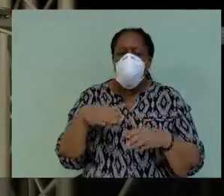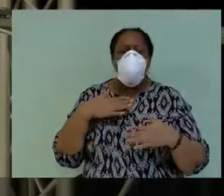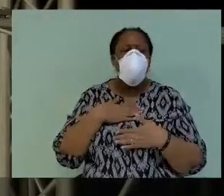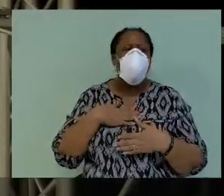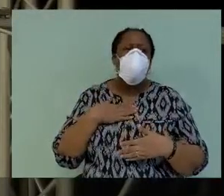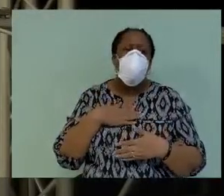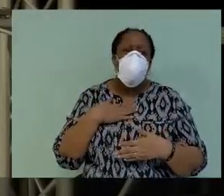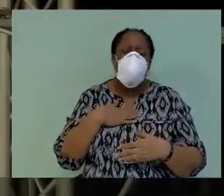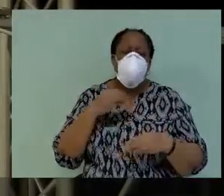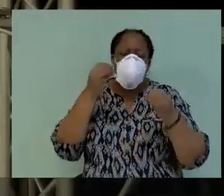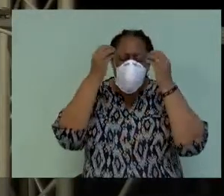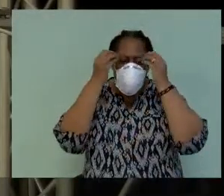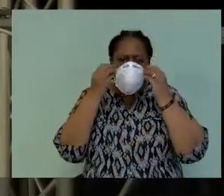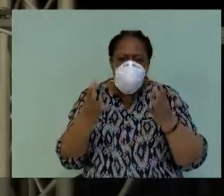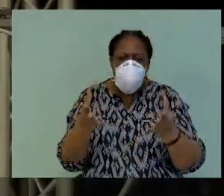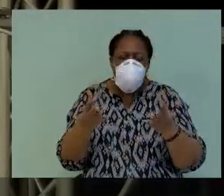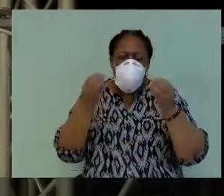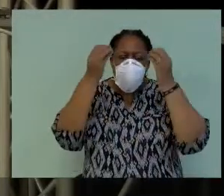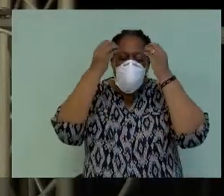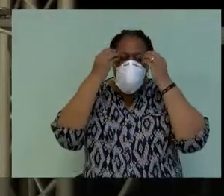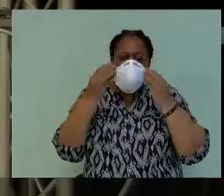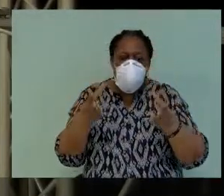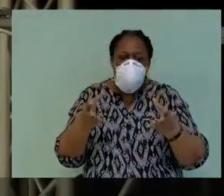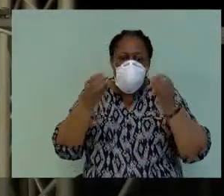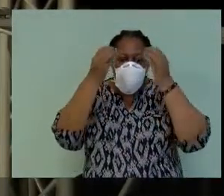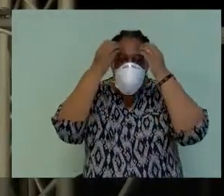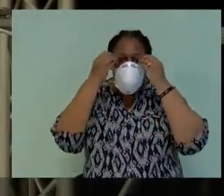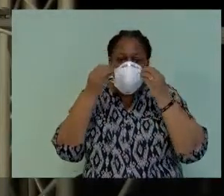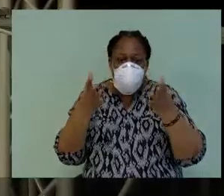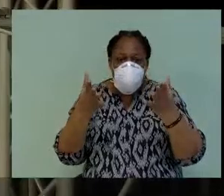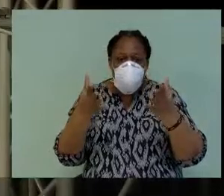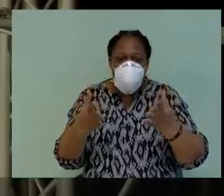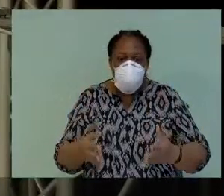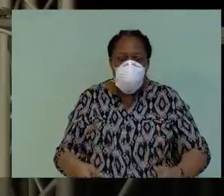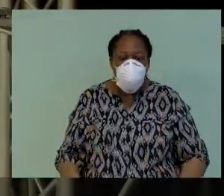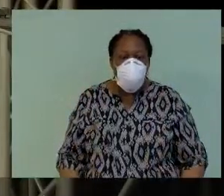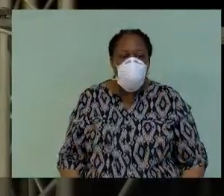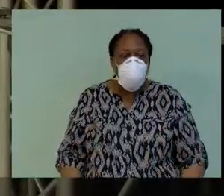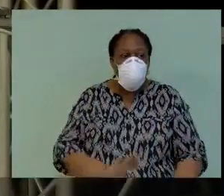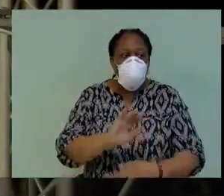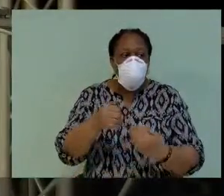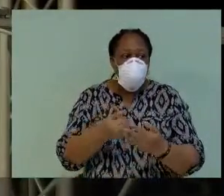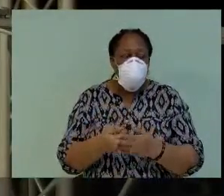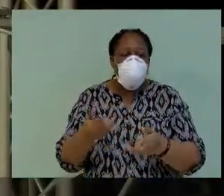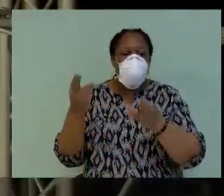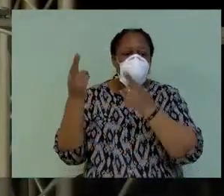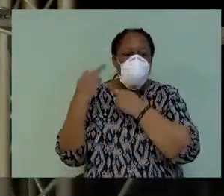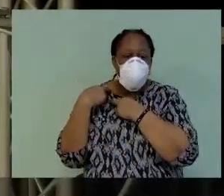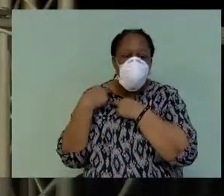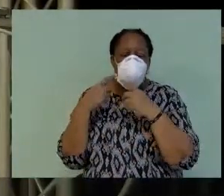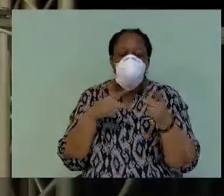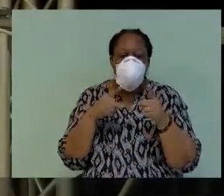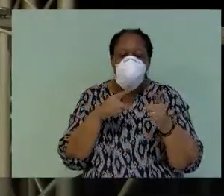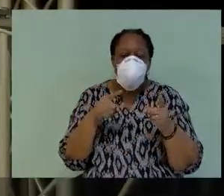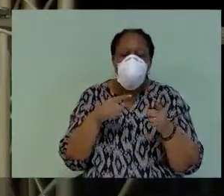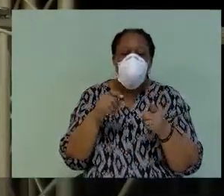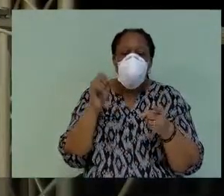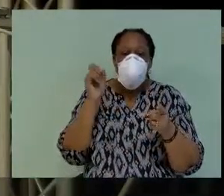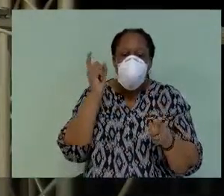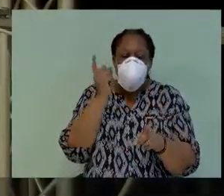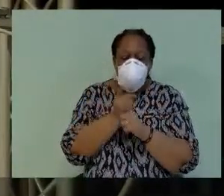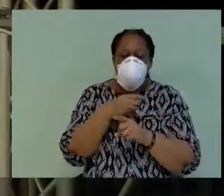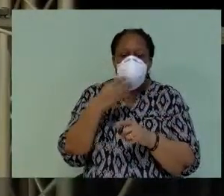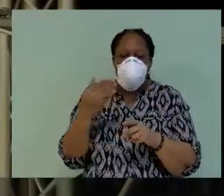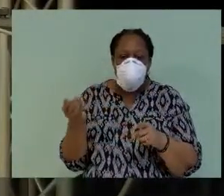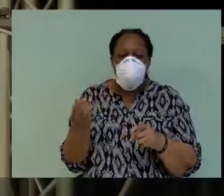please comply. Help us with the fight against the COVID-19. You have a role to play. It's all of society's involvement and approach. With